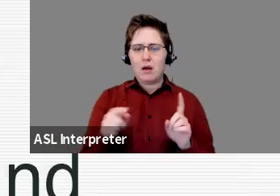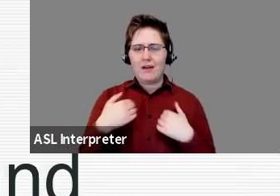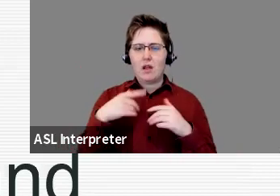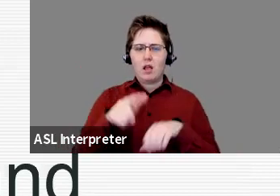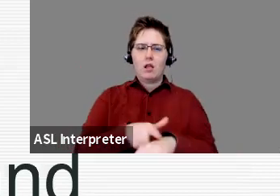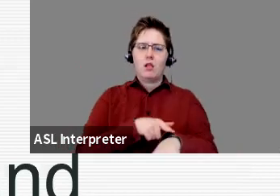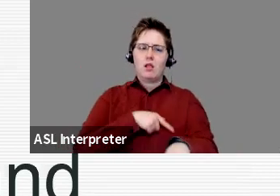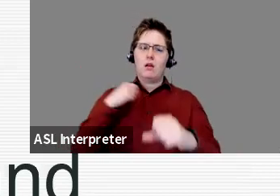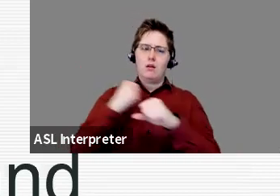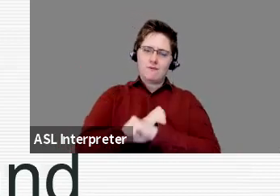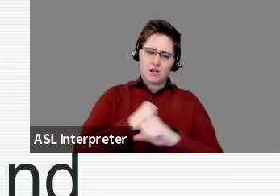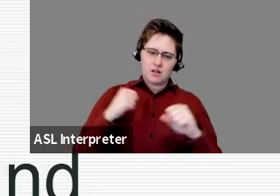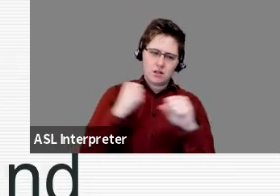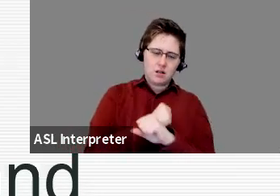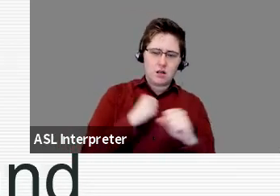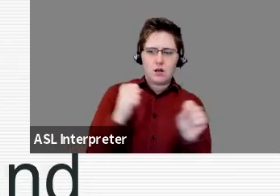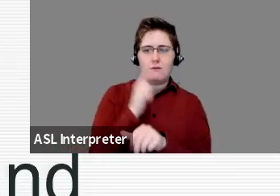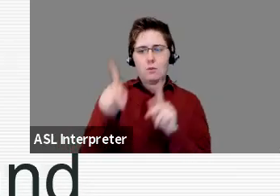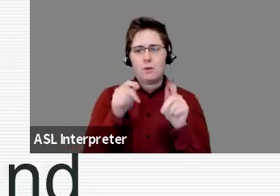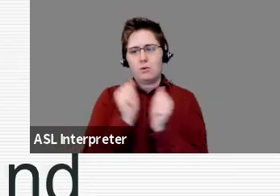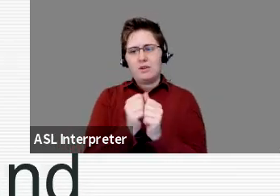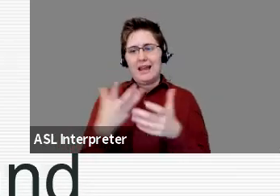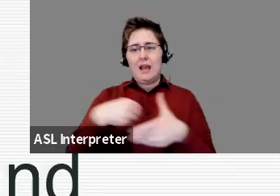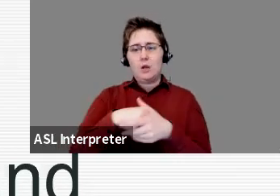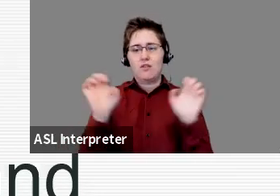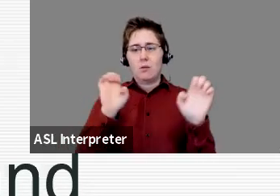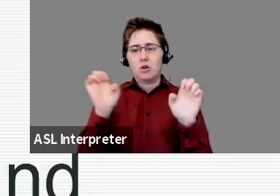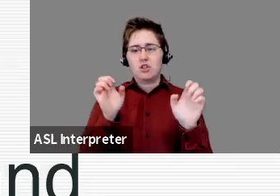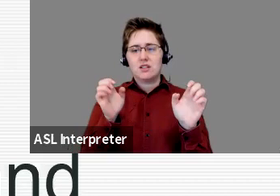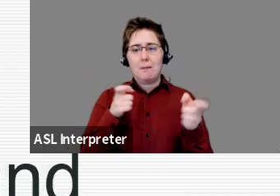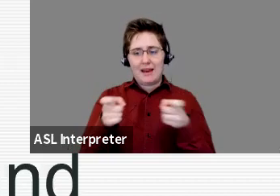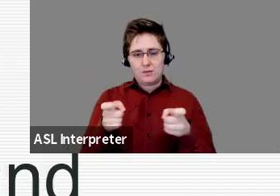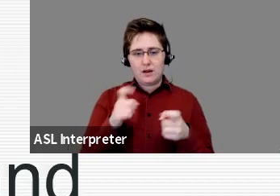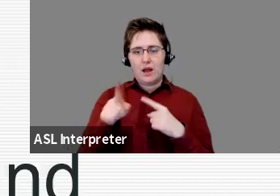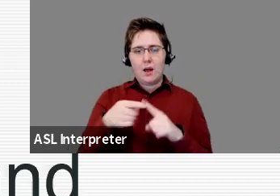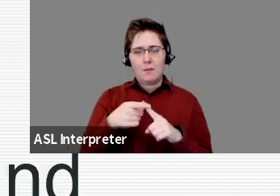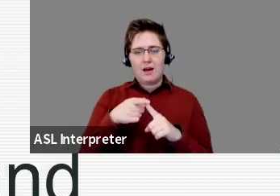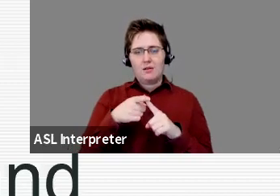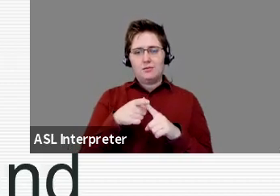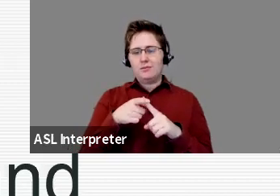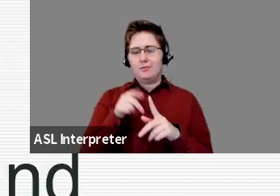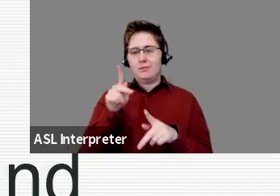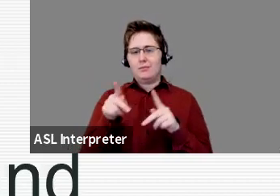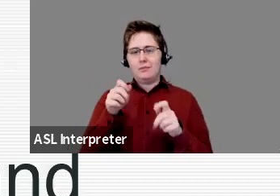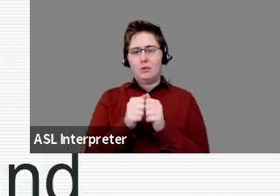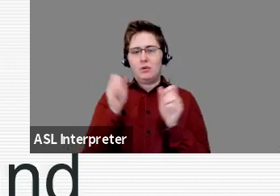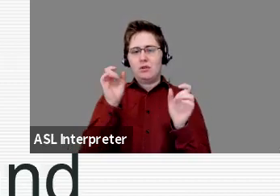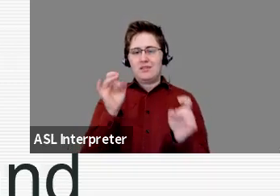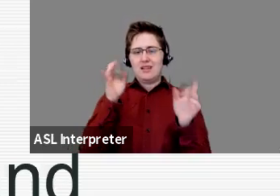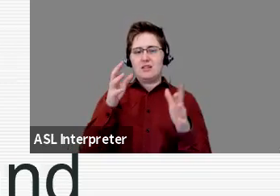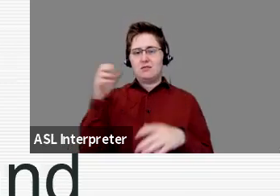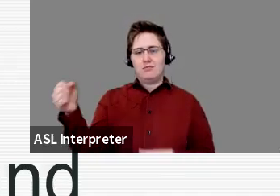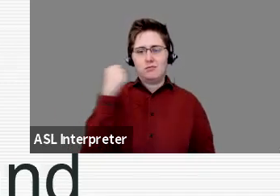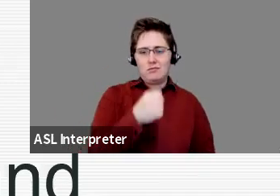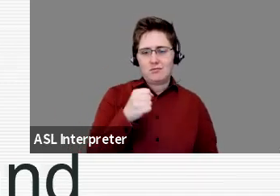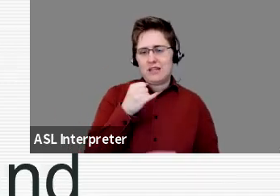fight as far as people who do inclusive emergency management regarding the institutionalization of people in disasters. And